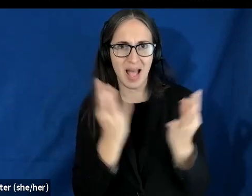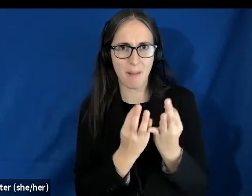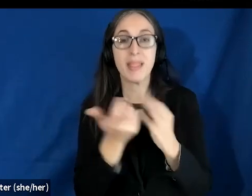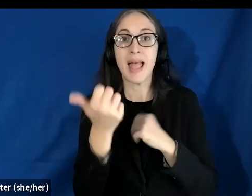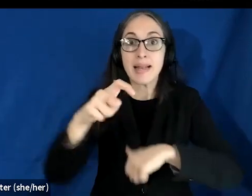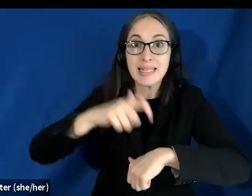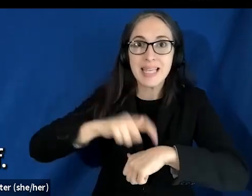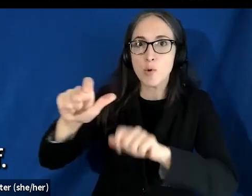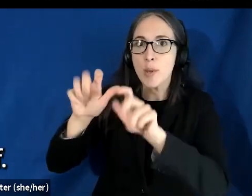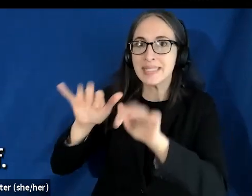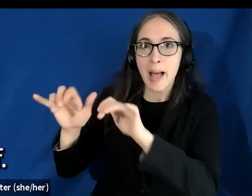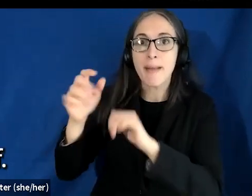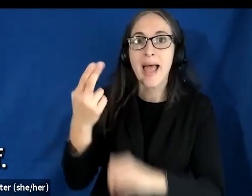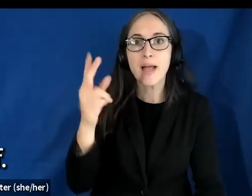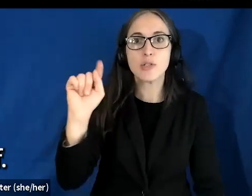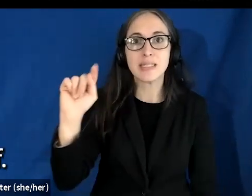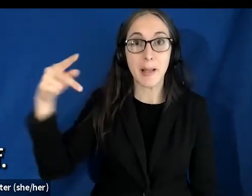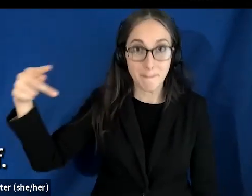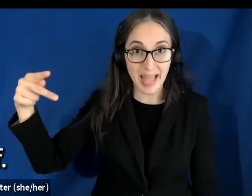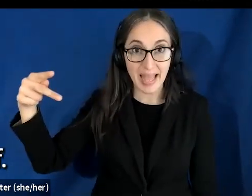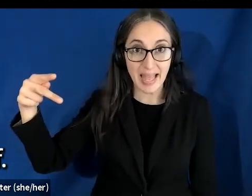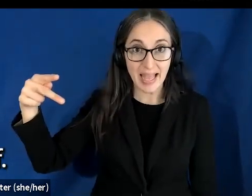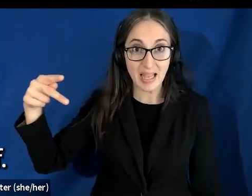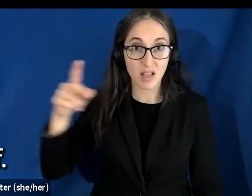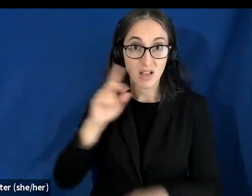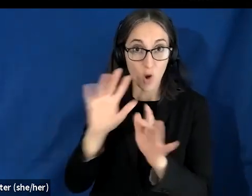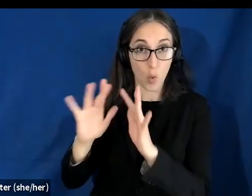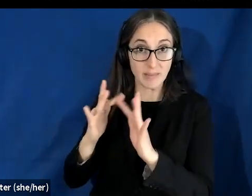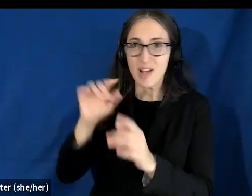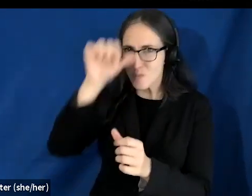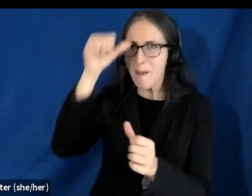HTTP in the URL, remember it was co-invented by someone who's